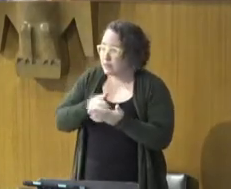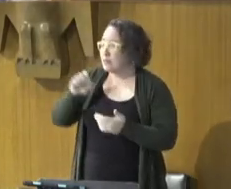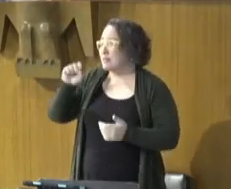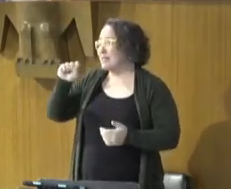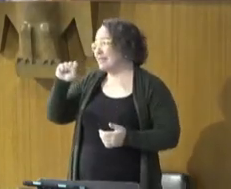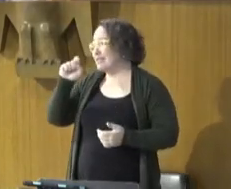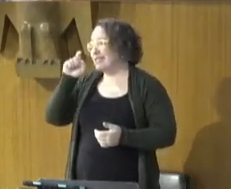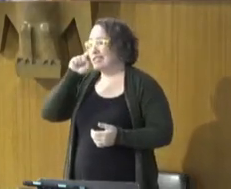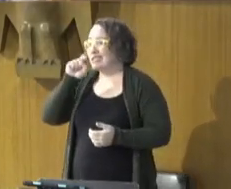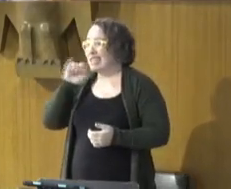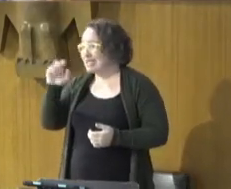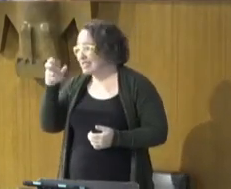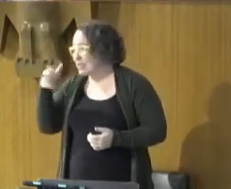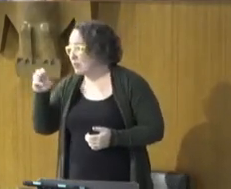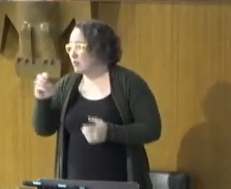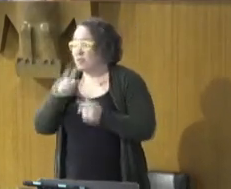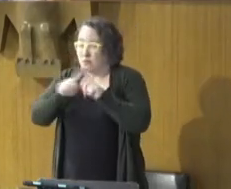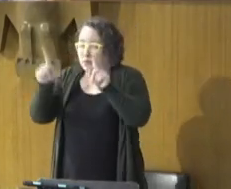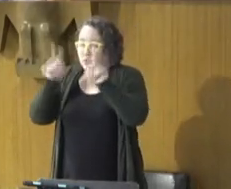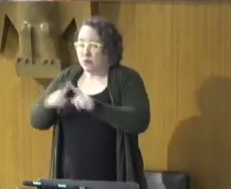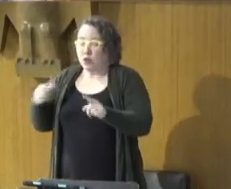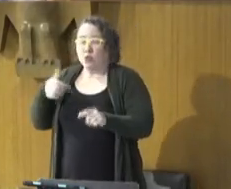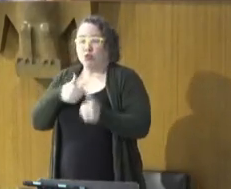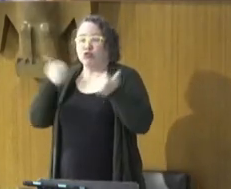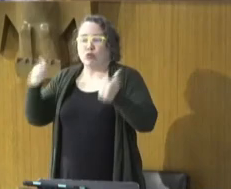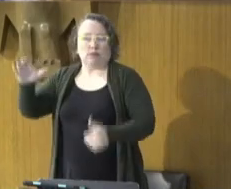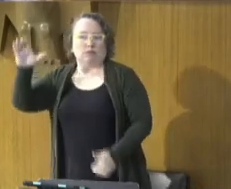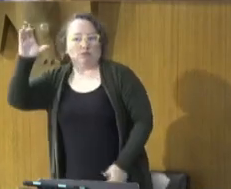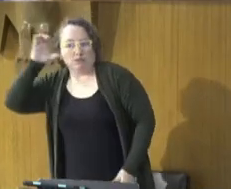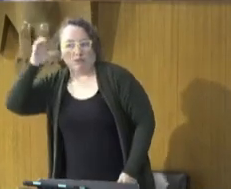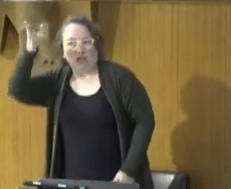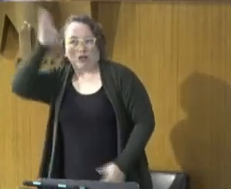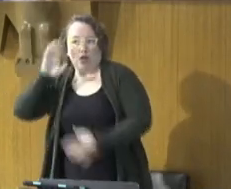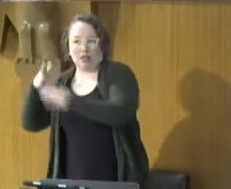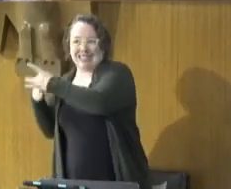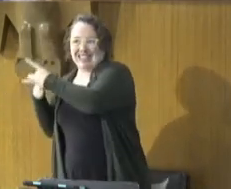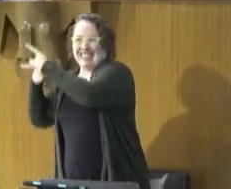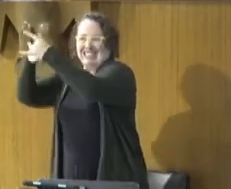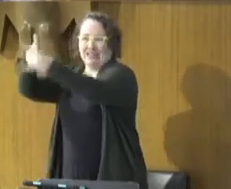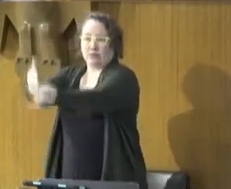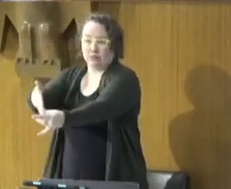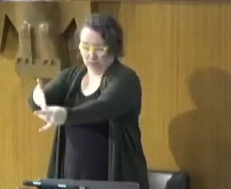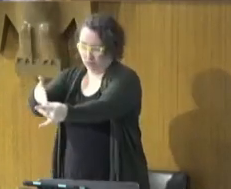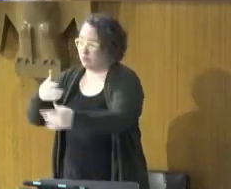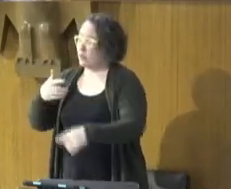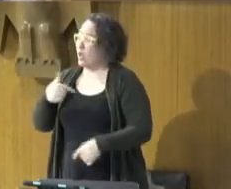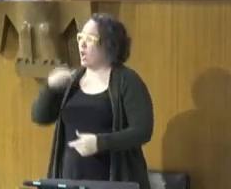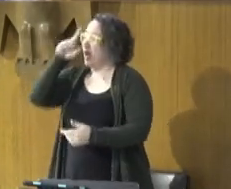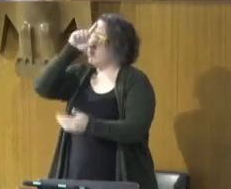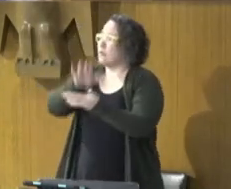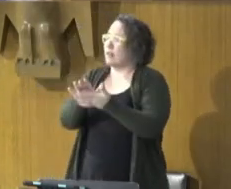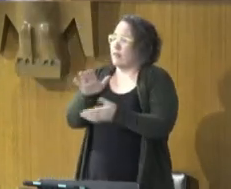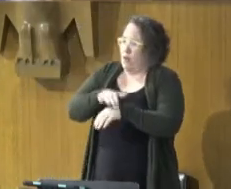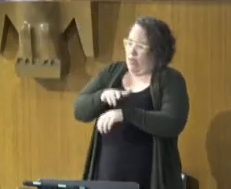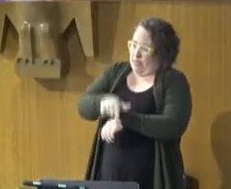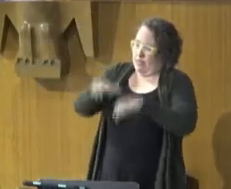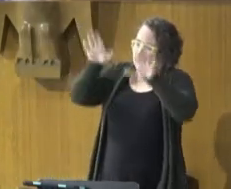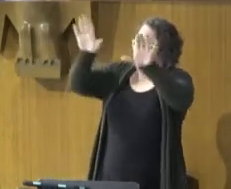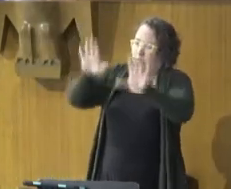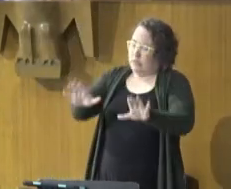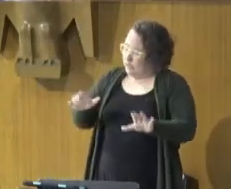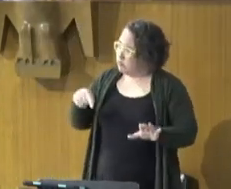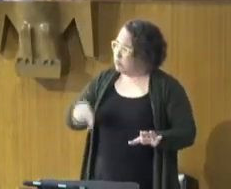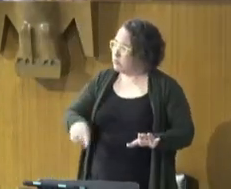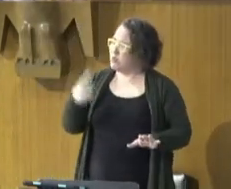attuned to where God might be leading us next. And honestly, I believe, on this Animal Blessing Sunday, that